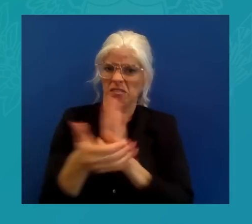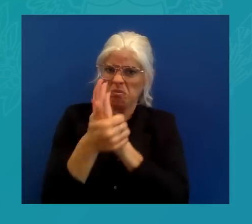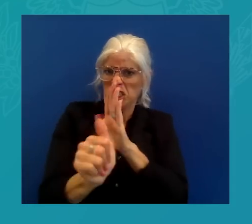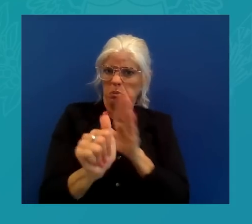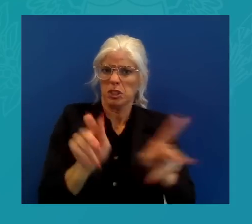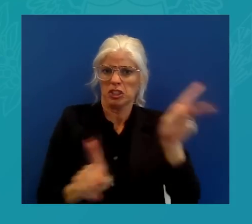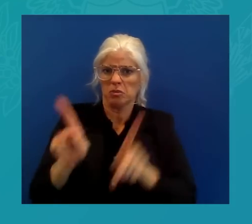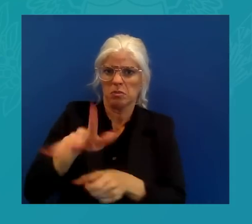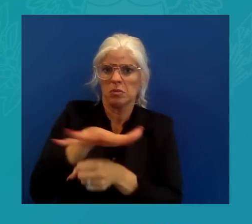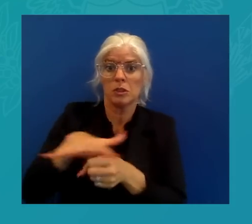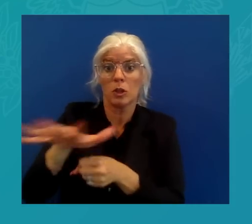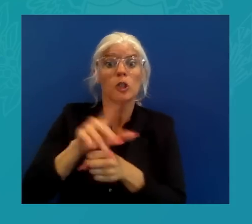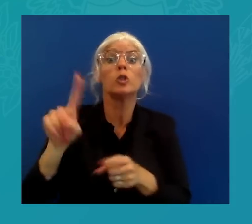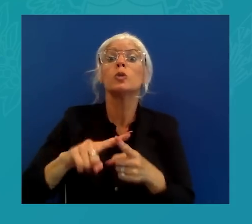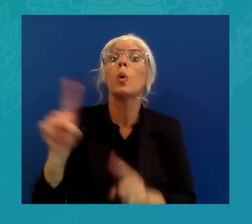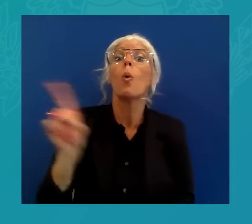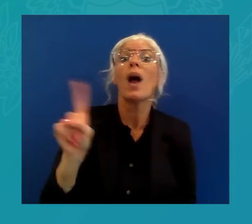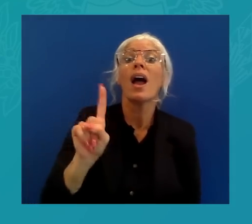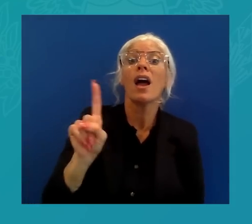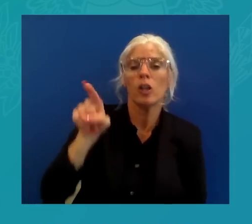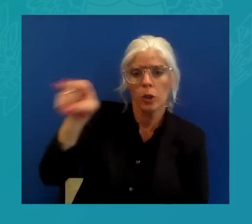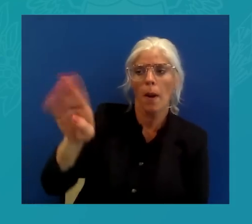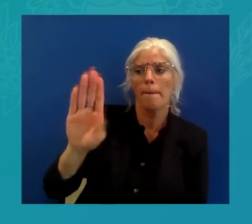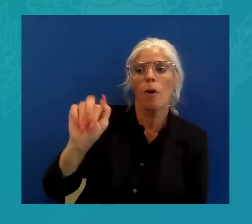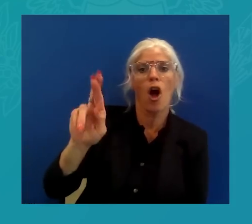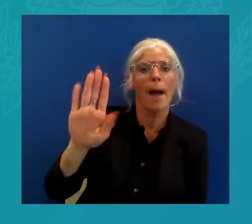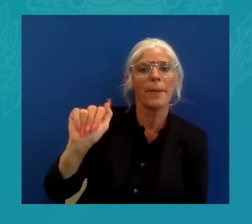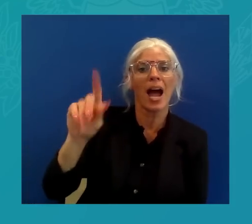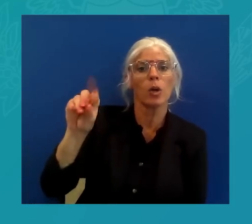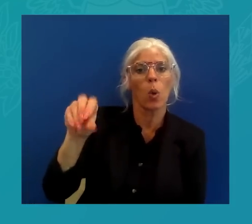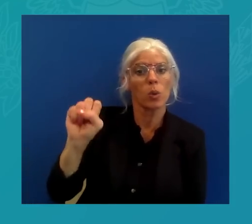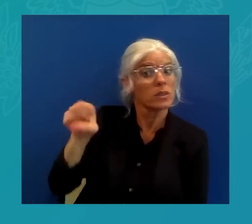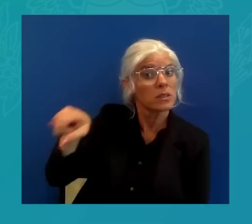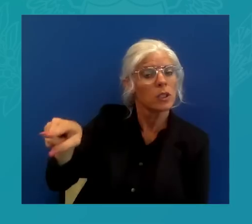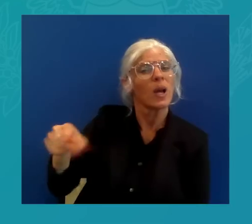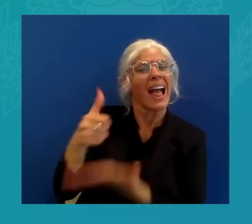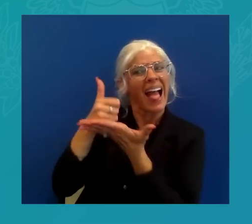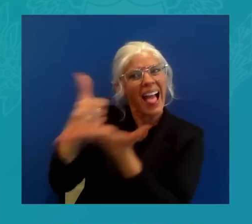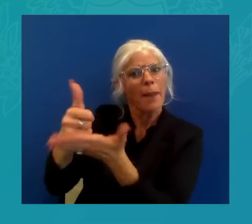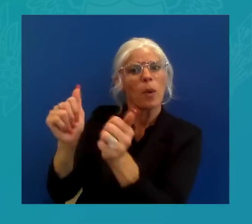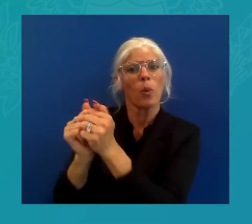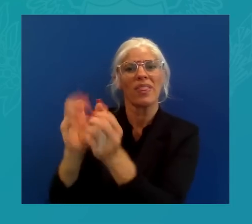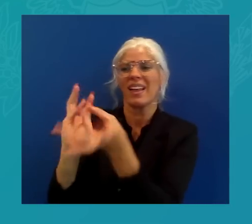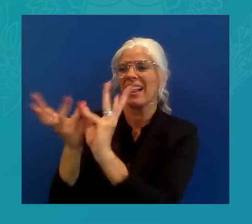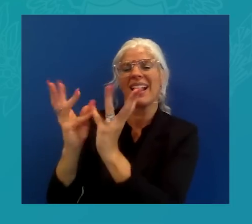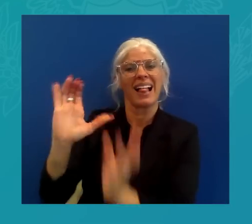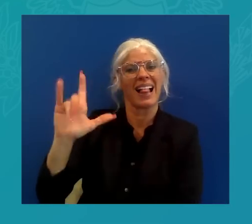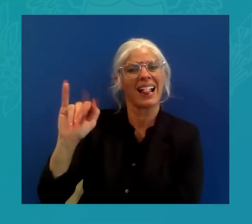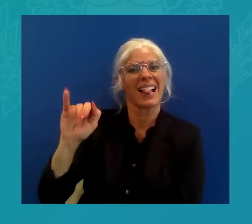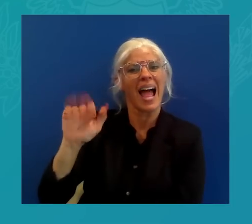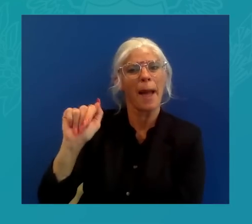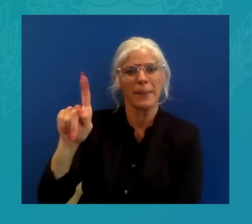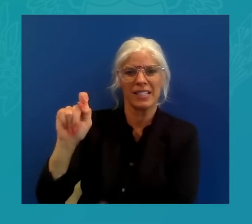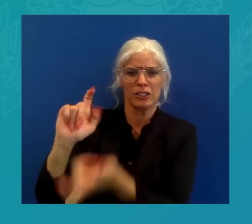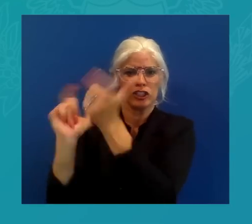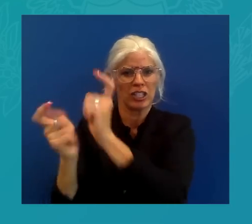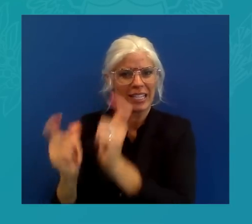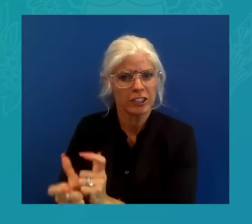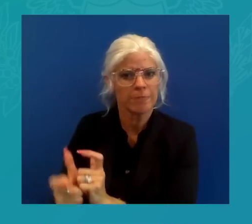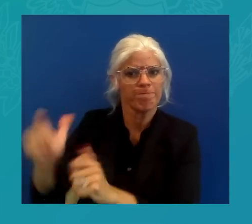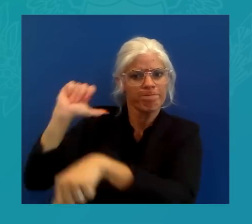warning systems and sharing climate information with communities. We established a network of